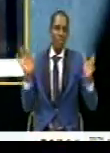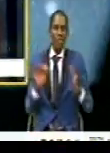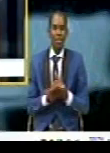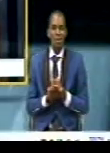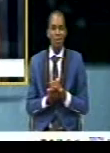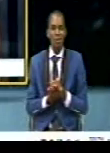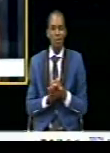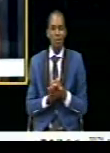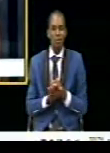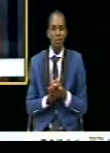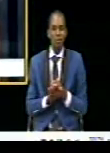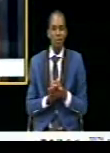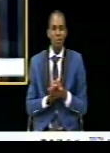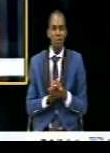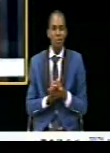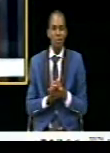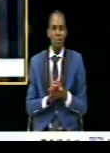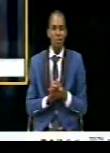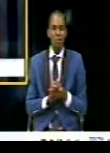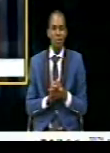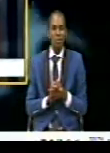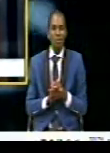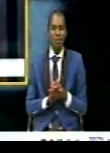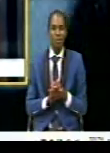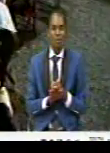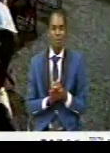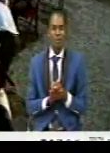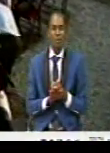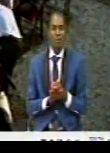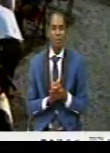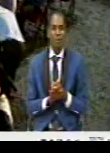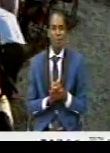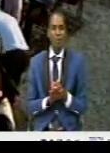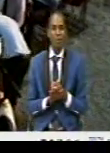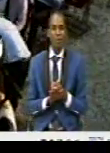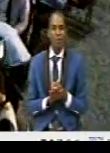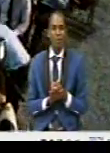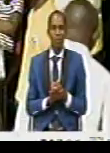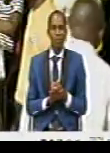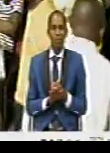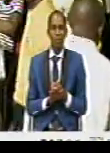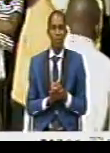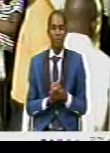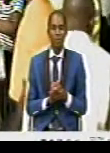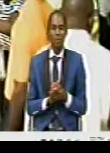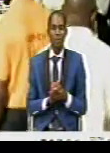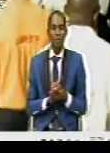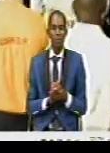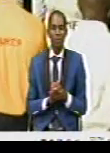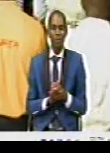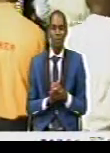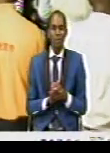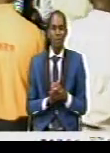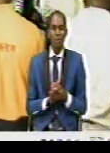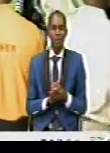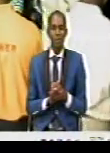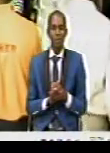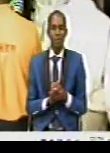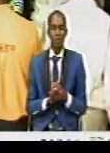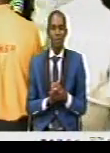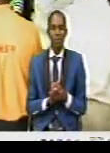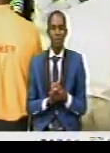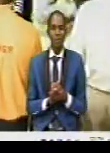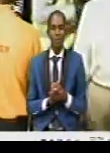name. Praise the Lord! And now we want to go over to the UK for a